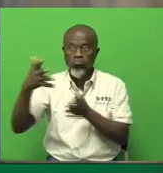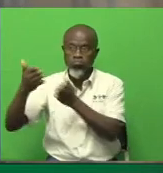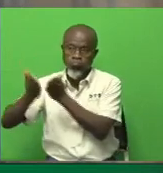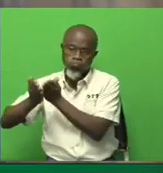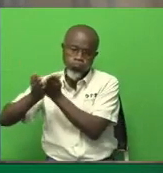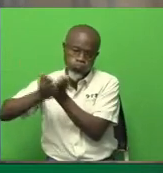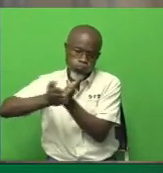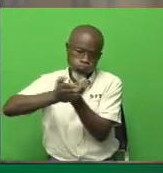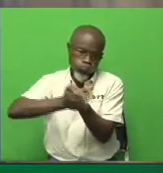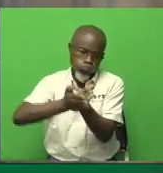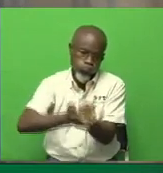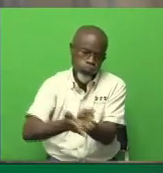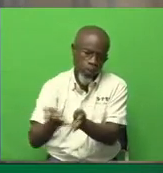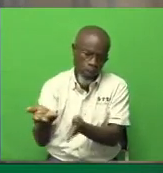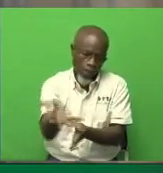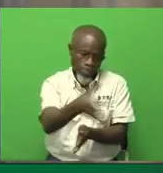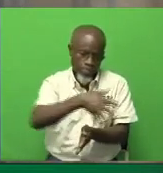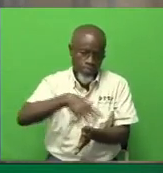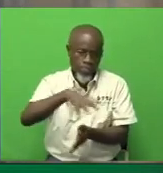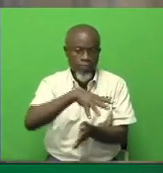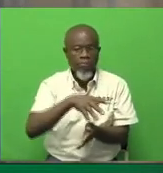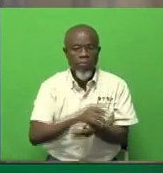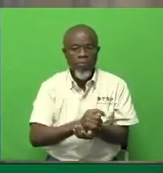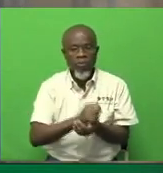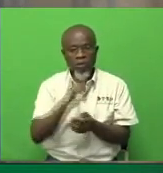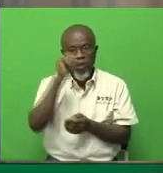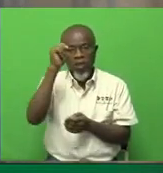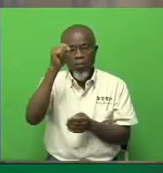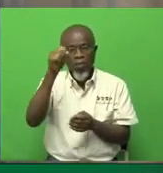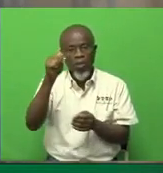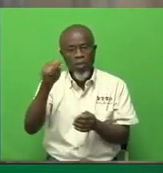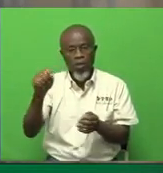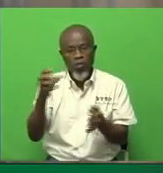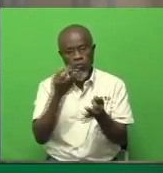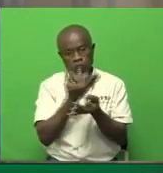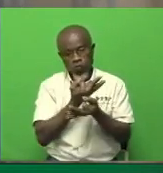12. make Tobago a duty-free Zone